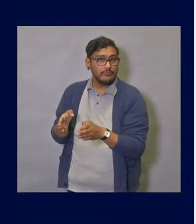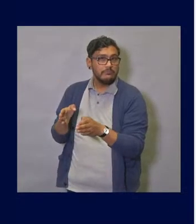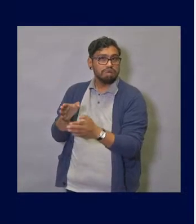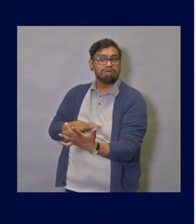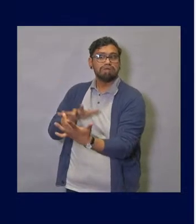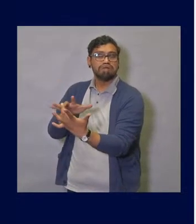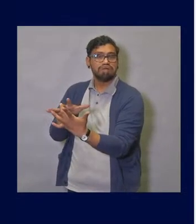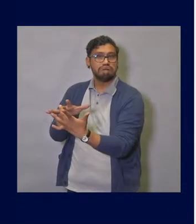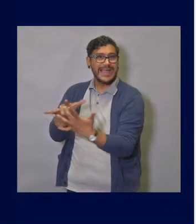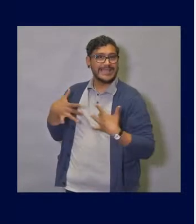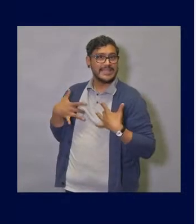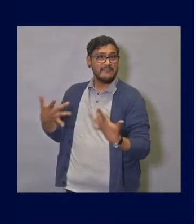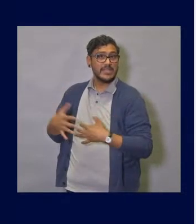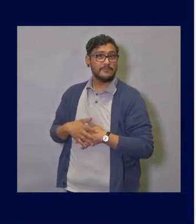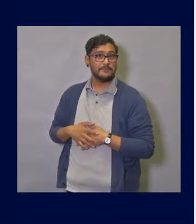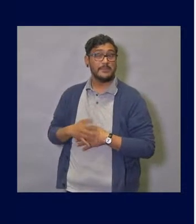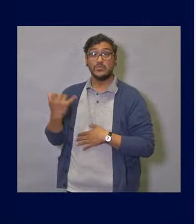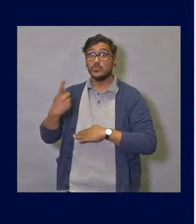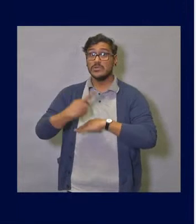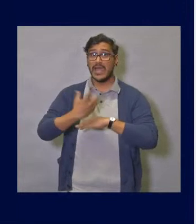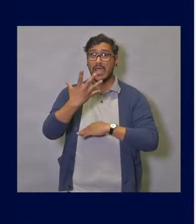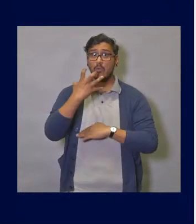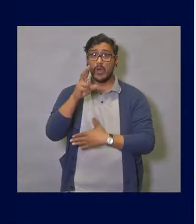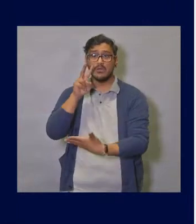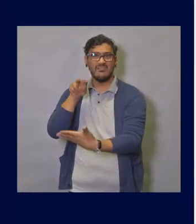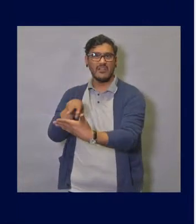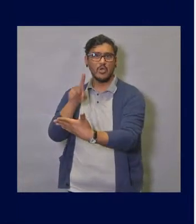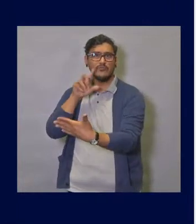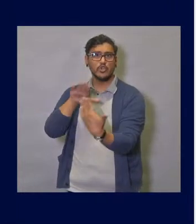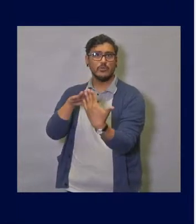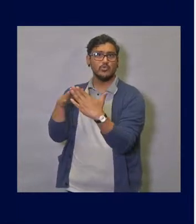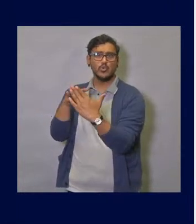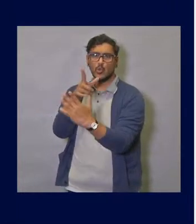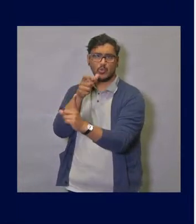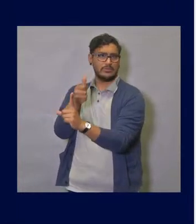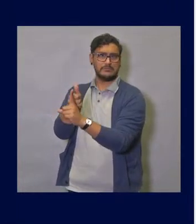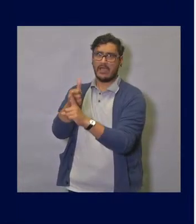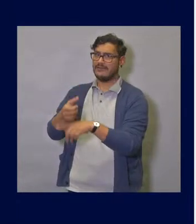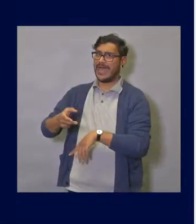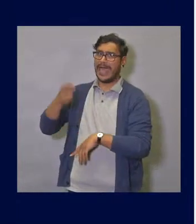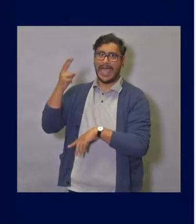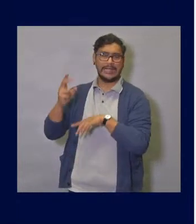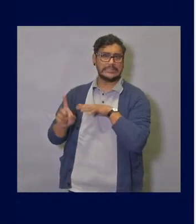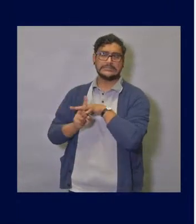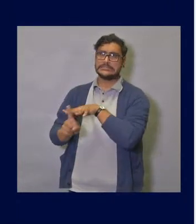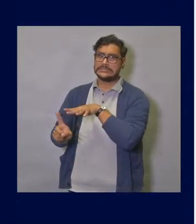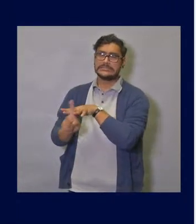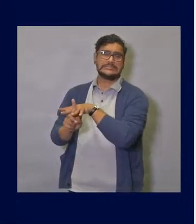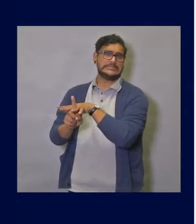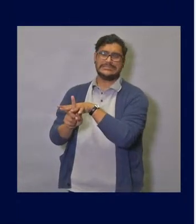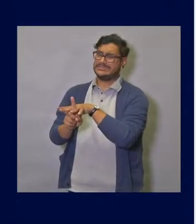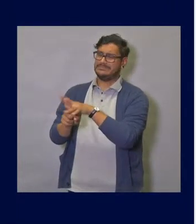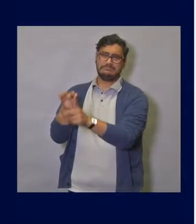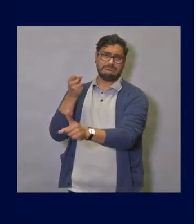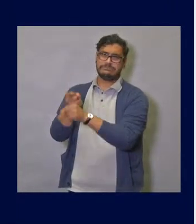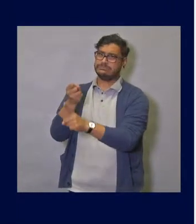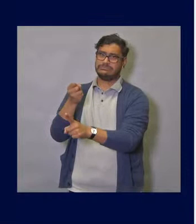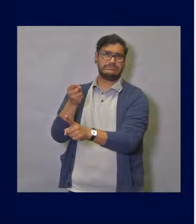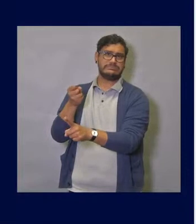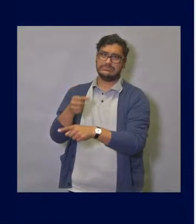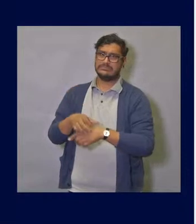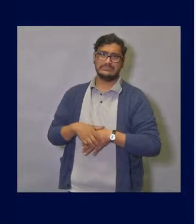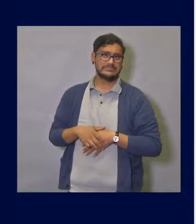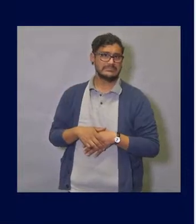areas. Today, I do want to take a look at communities with the highest case rates. These were the hardest hit communities, and the percent